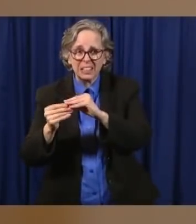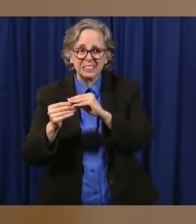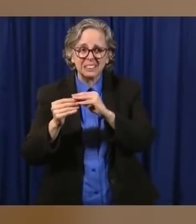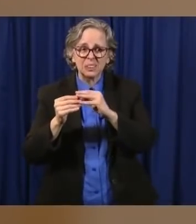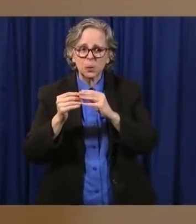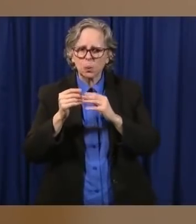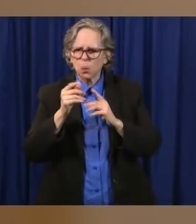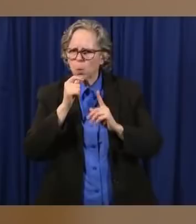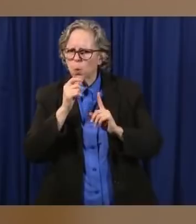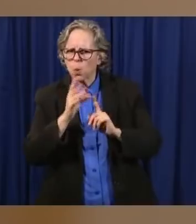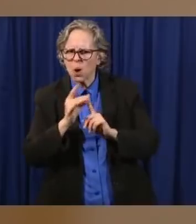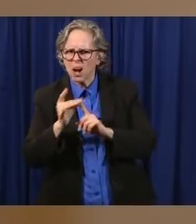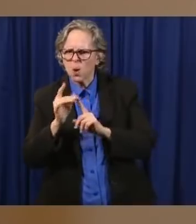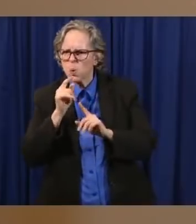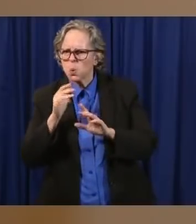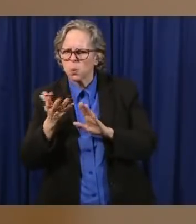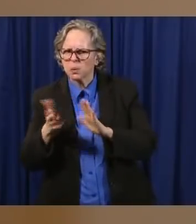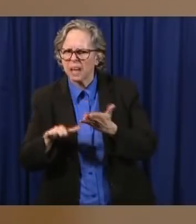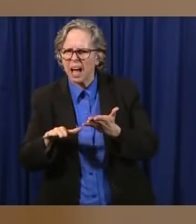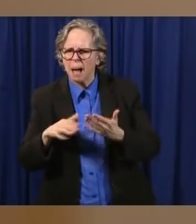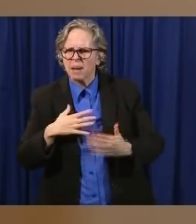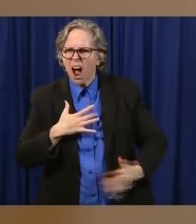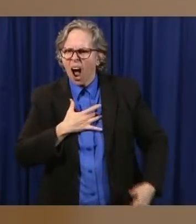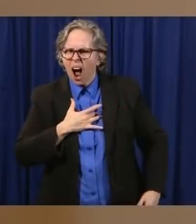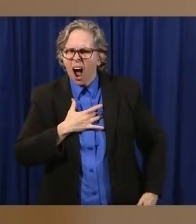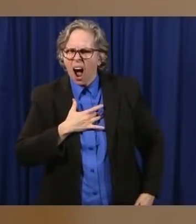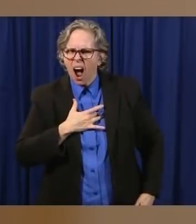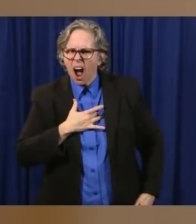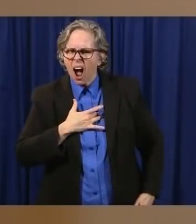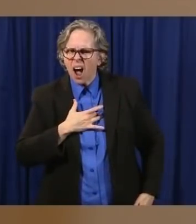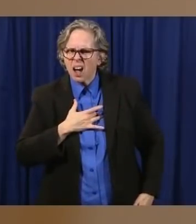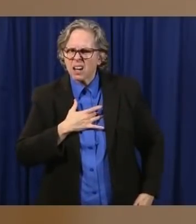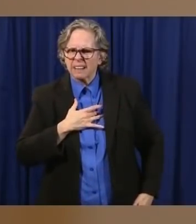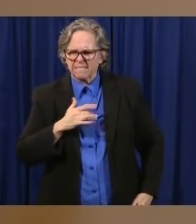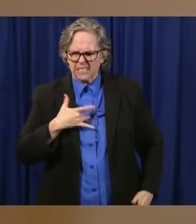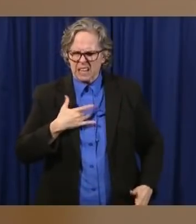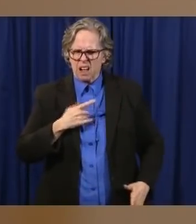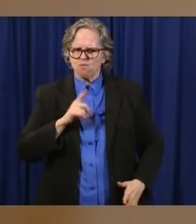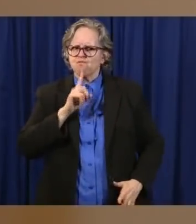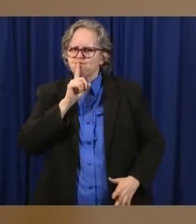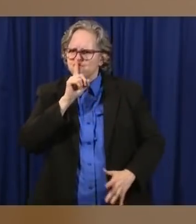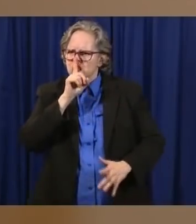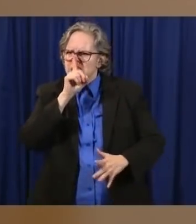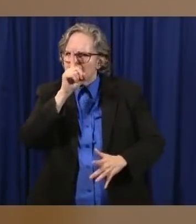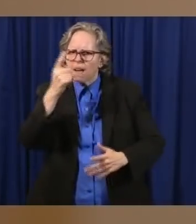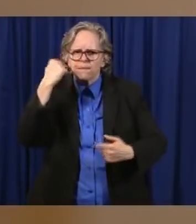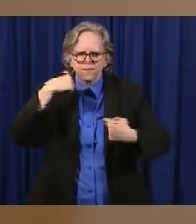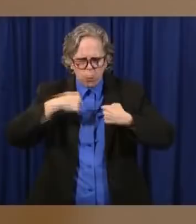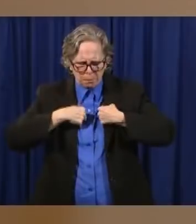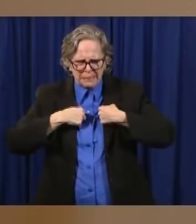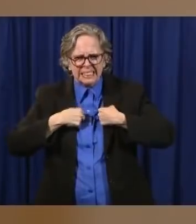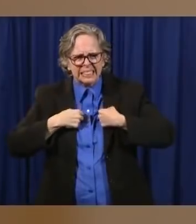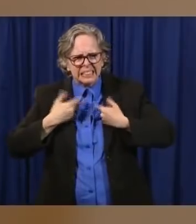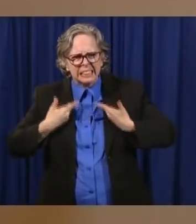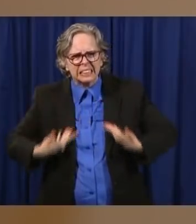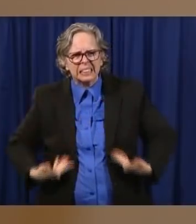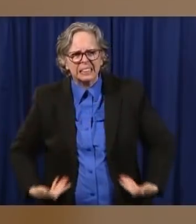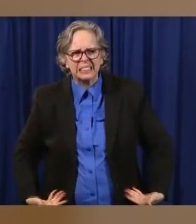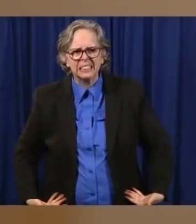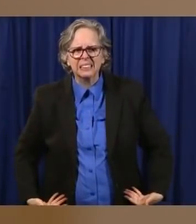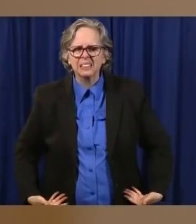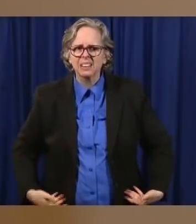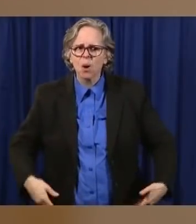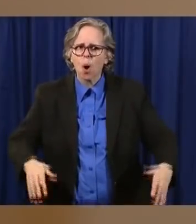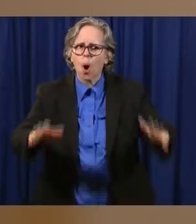that it makes it so much more real for me. And I hope that they pay attention and take this very, very seriously,